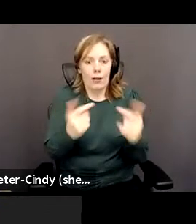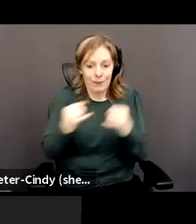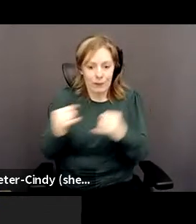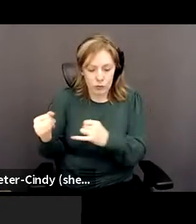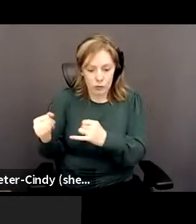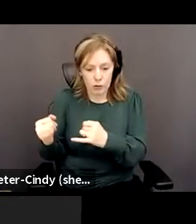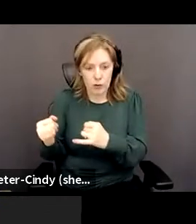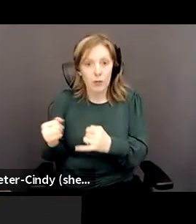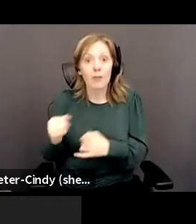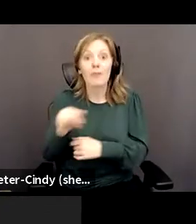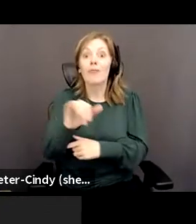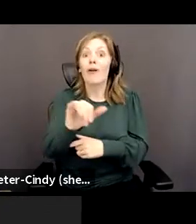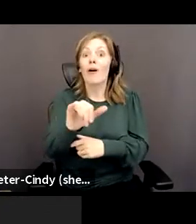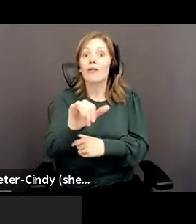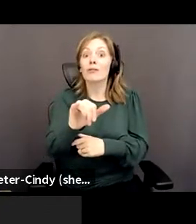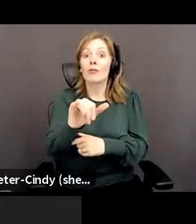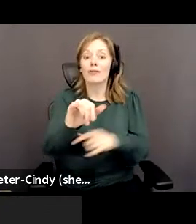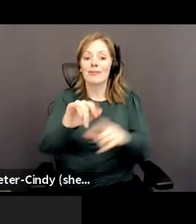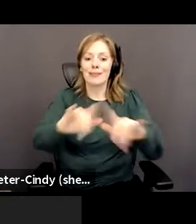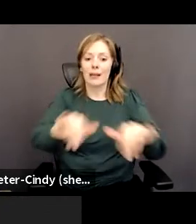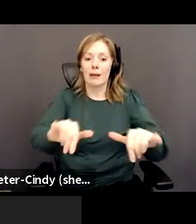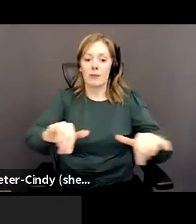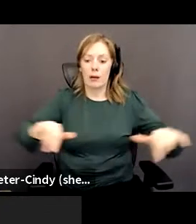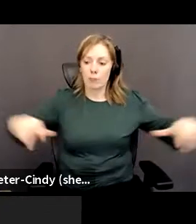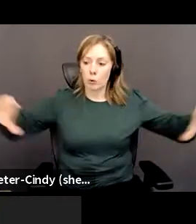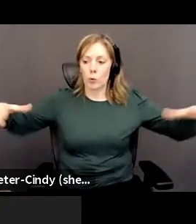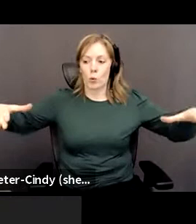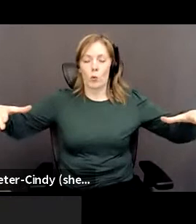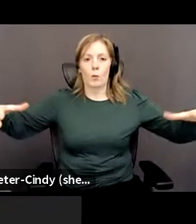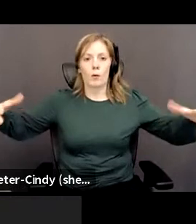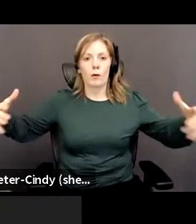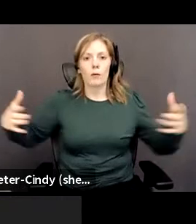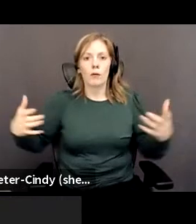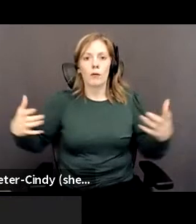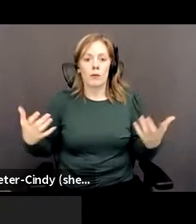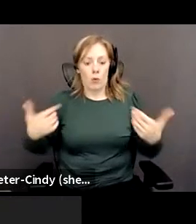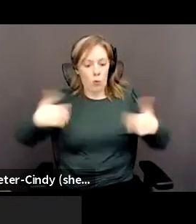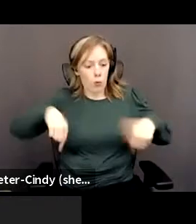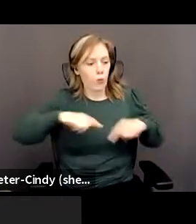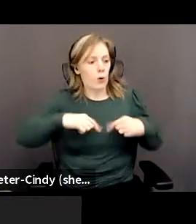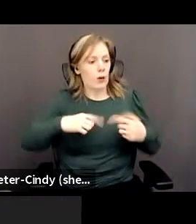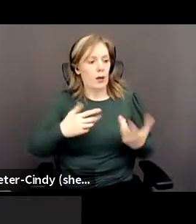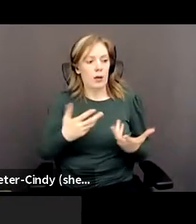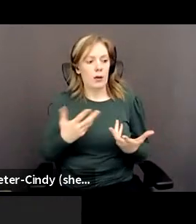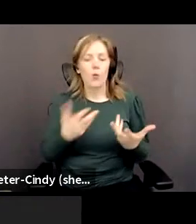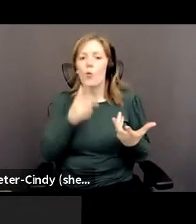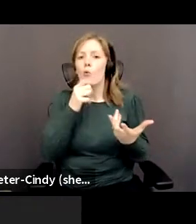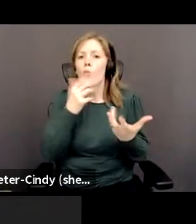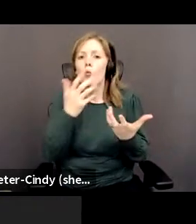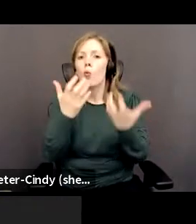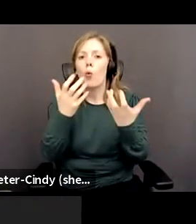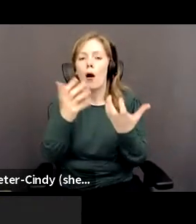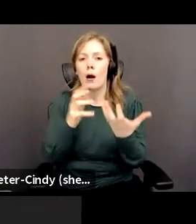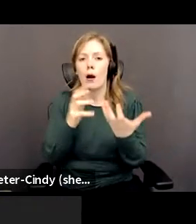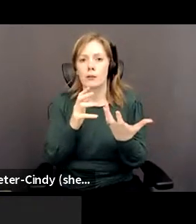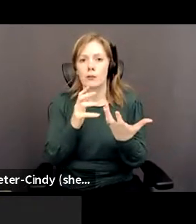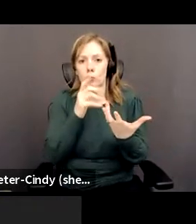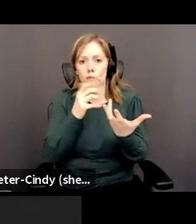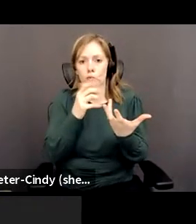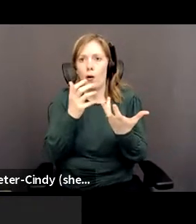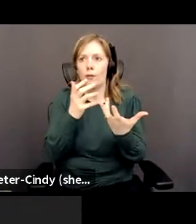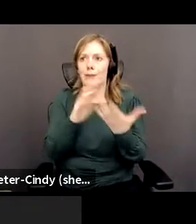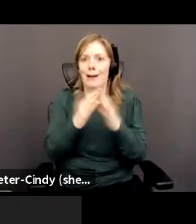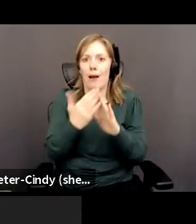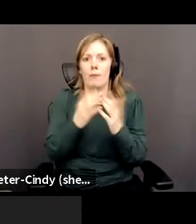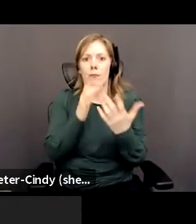want to be in the world, right? Like, I think this is the moment where we get to reevaluate our core values and to get